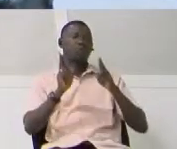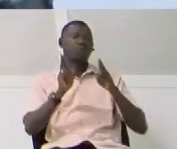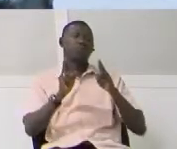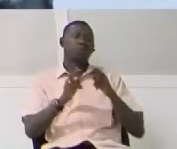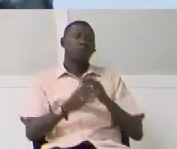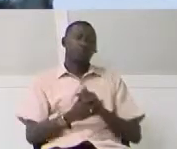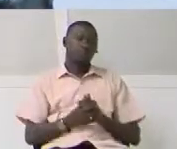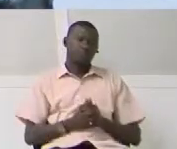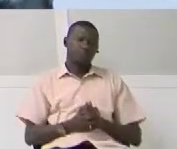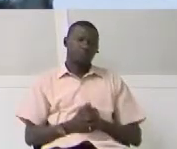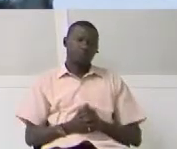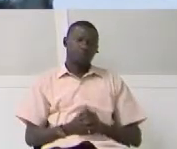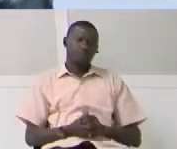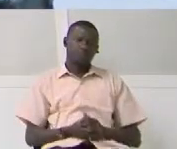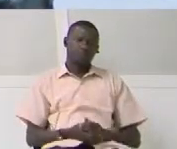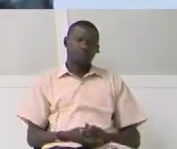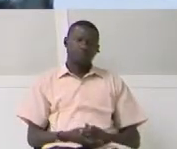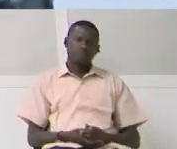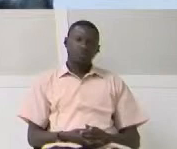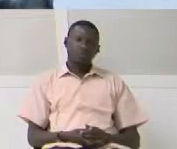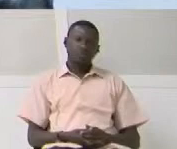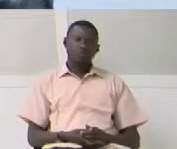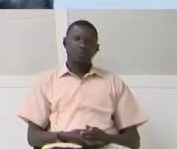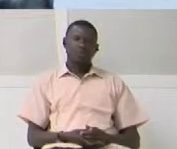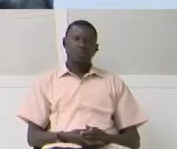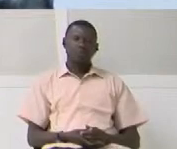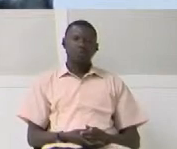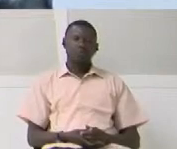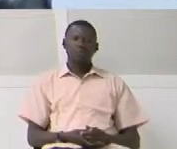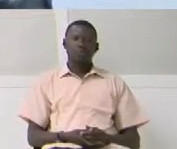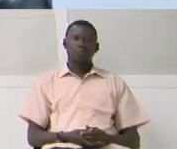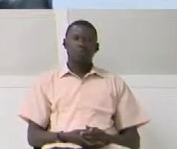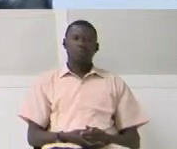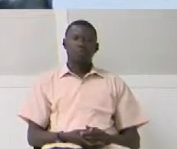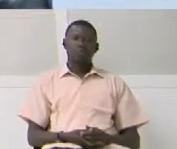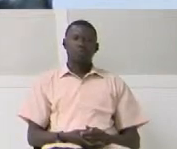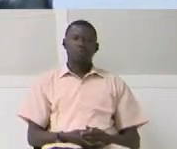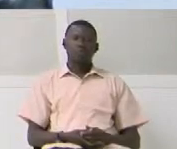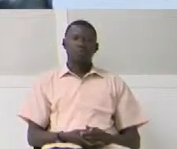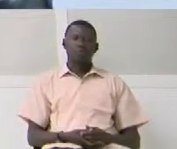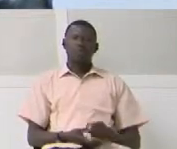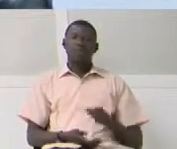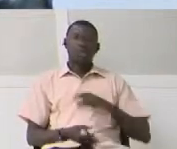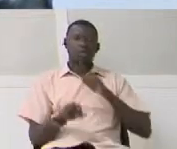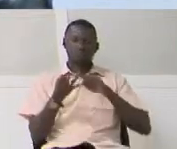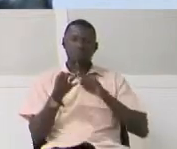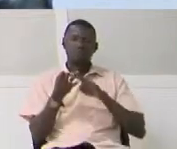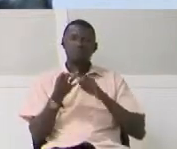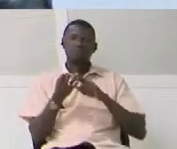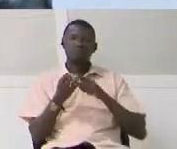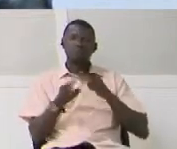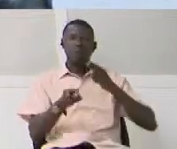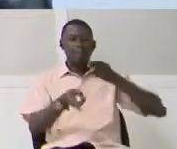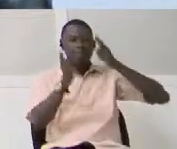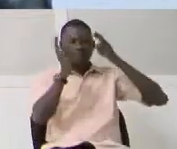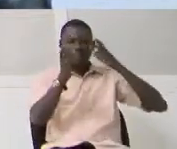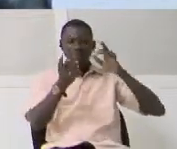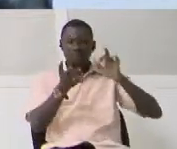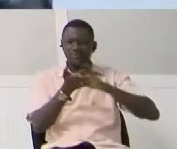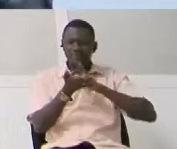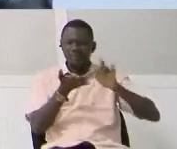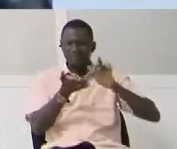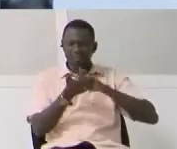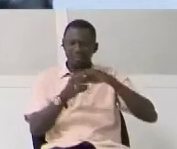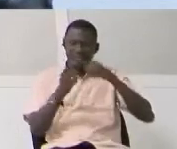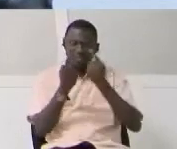the vehicle was off the road and not on the road. But where's blood, you know? Those blood cartridges. I am sent